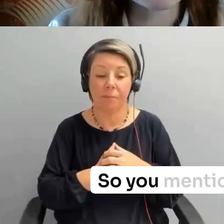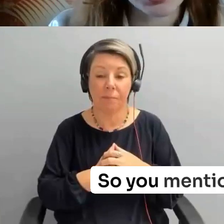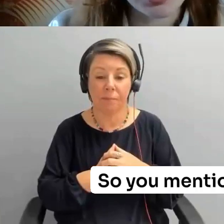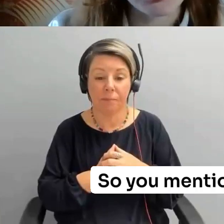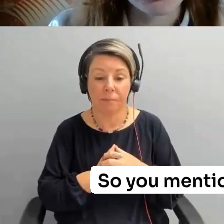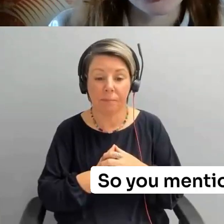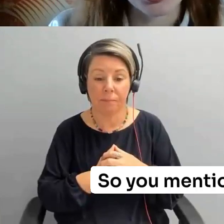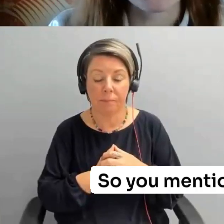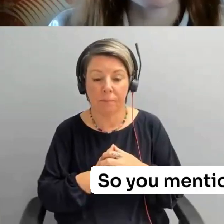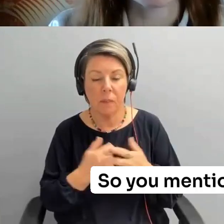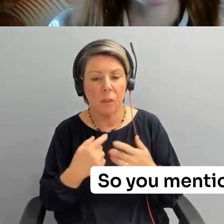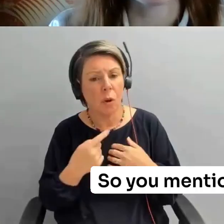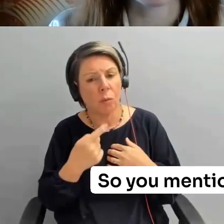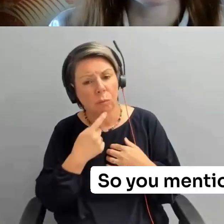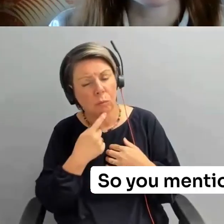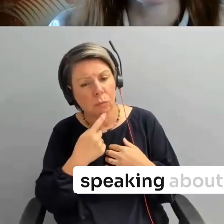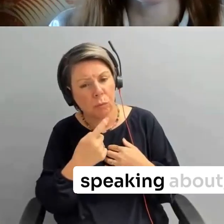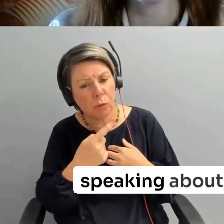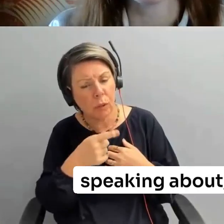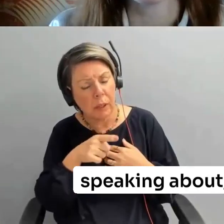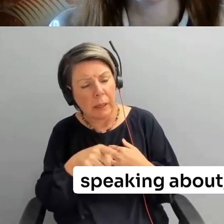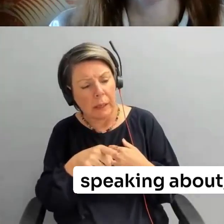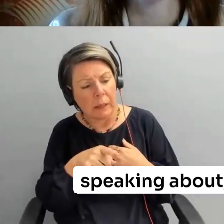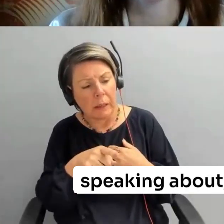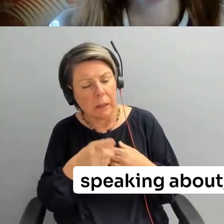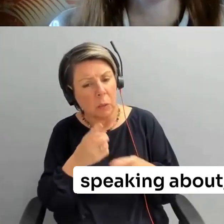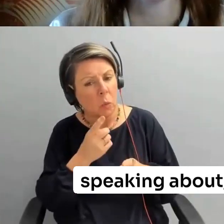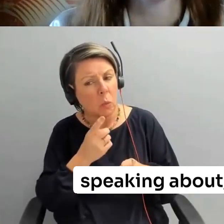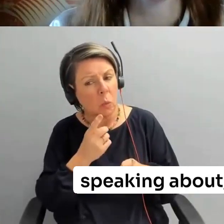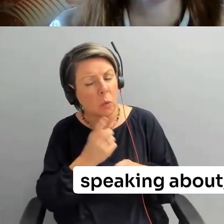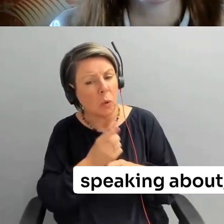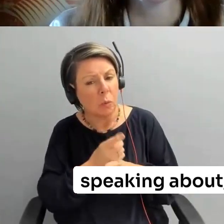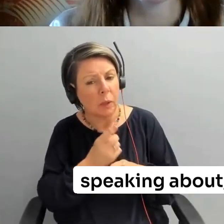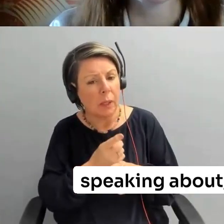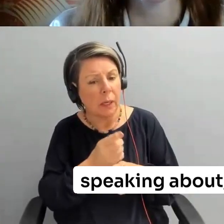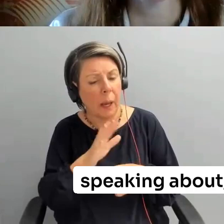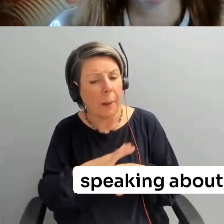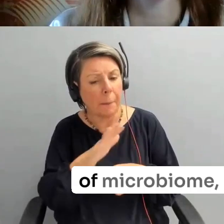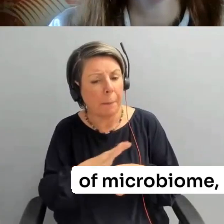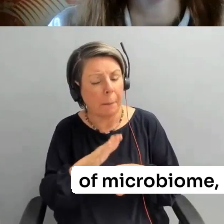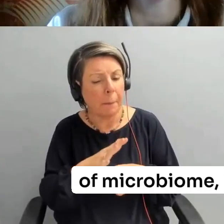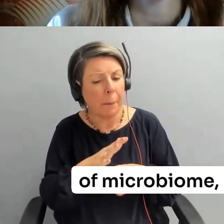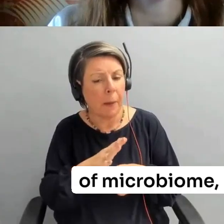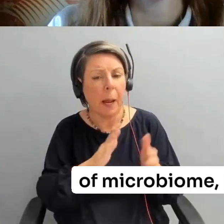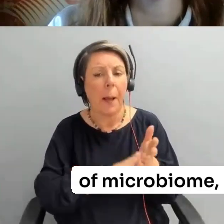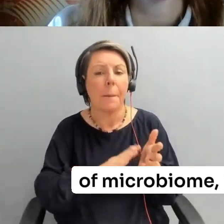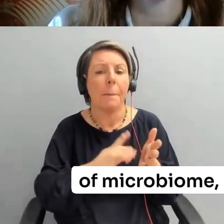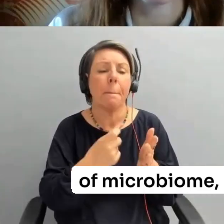So you mentioned there when you were speaking about particularly to do with kind of